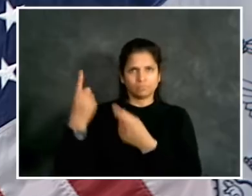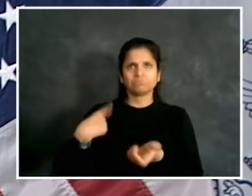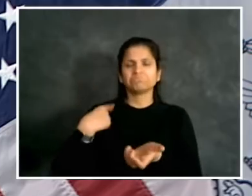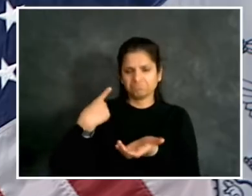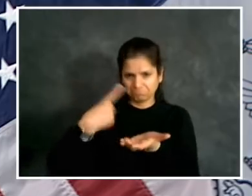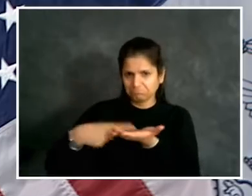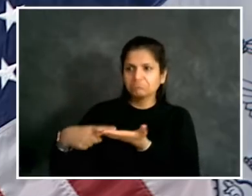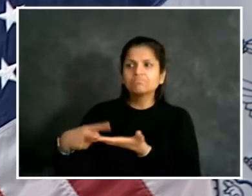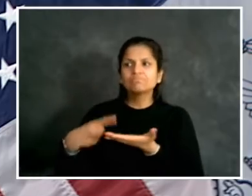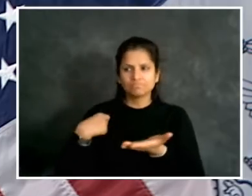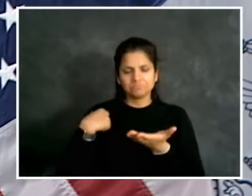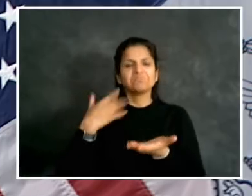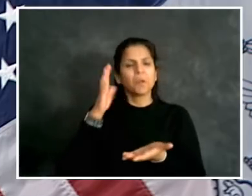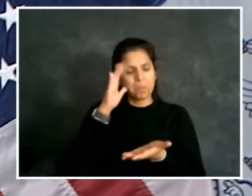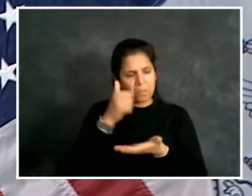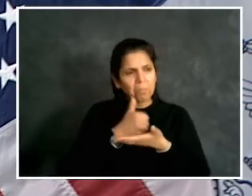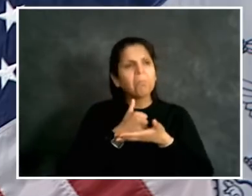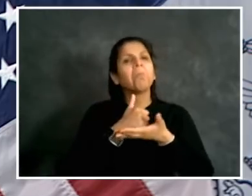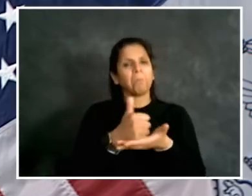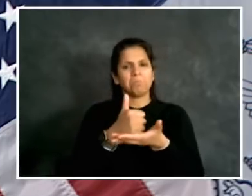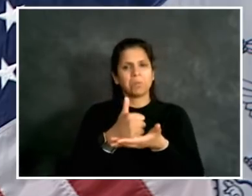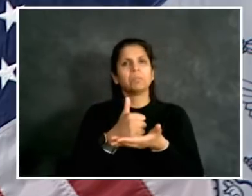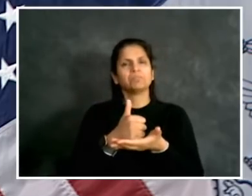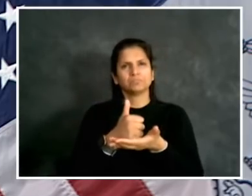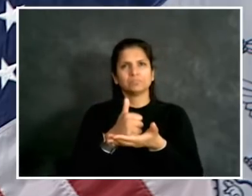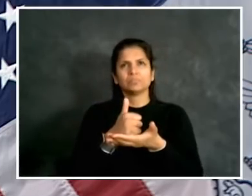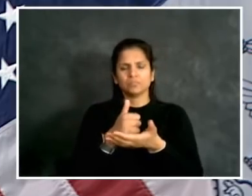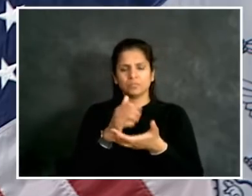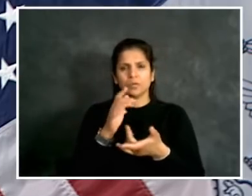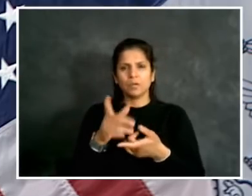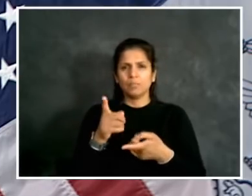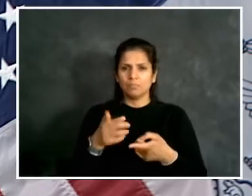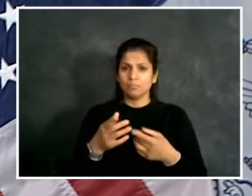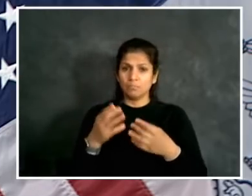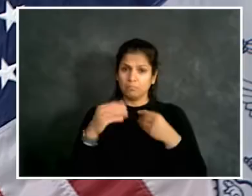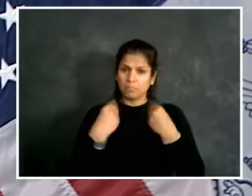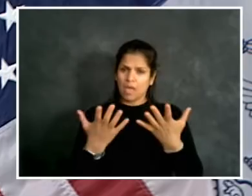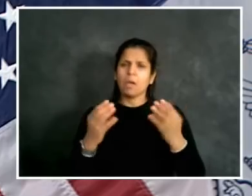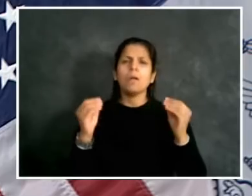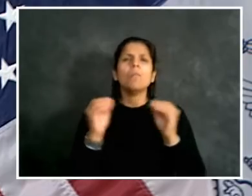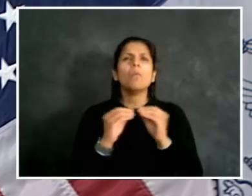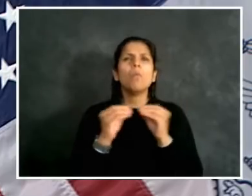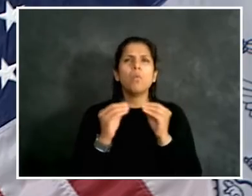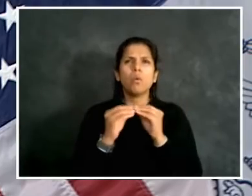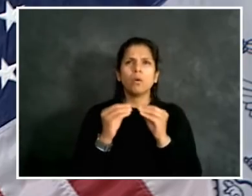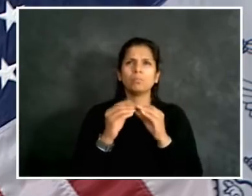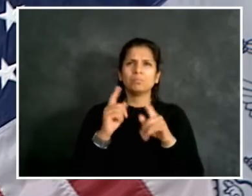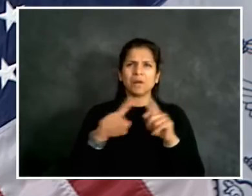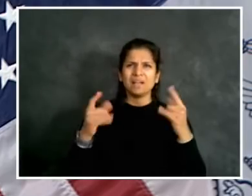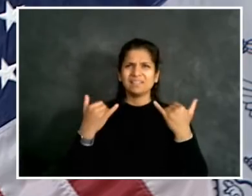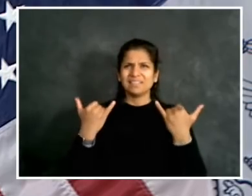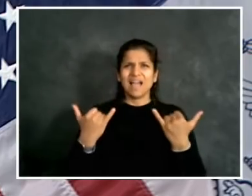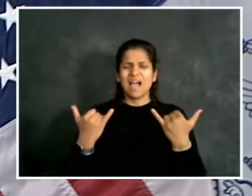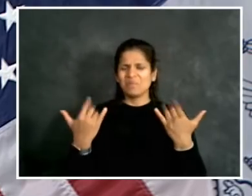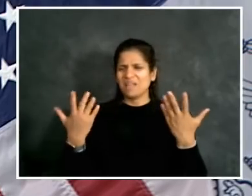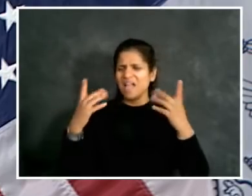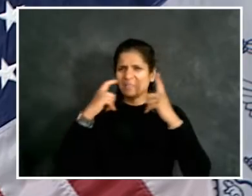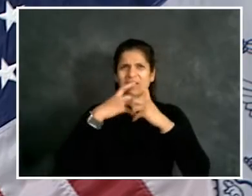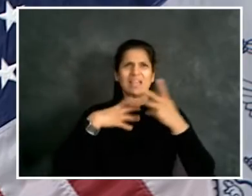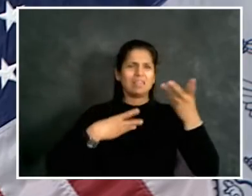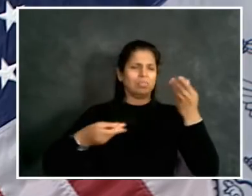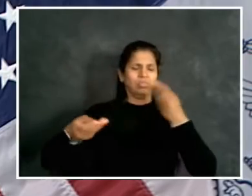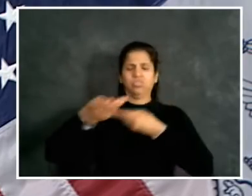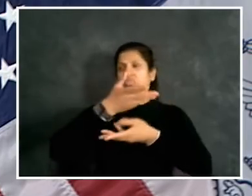It's a somewhat complex dynamic because there's a city element, there's a state element, and obviously we also want to bring in